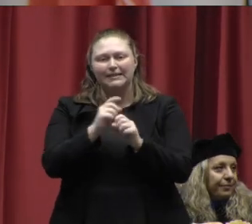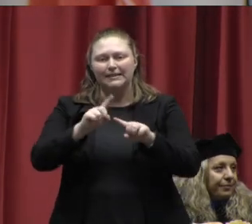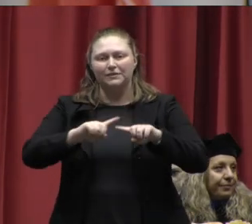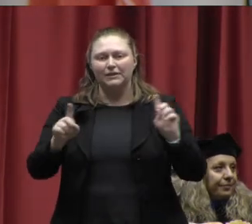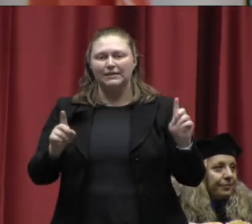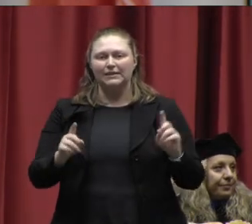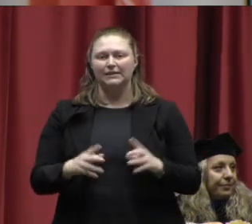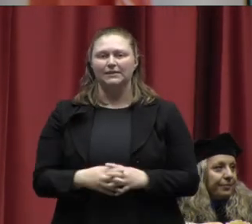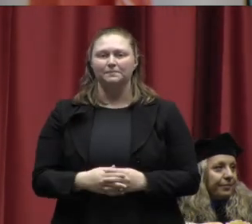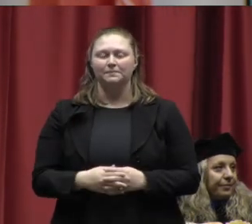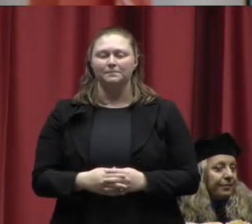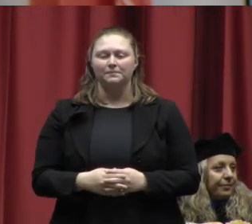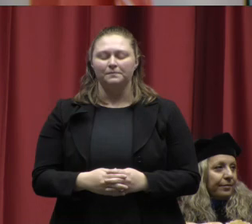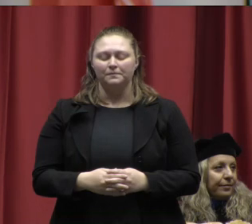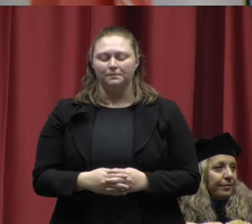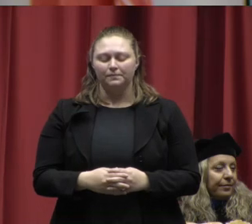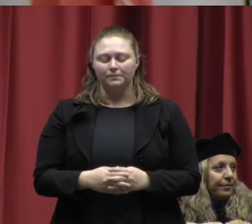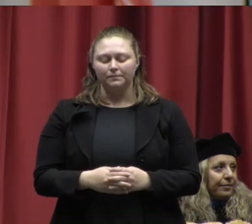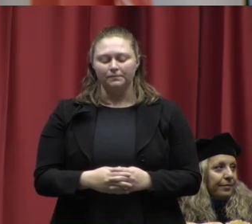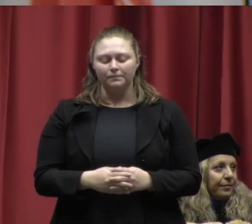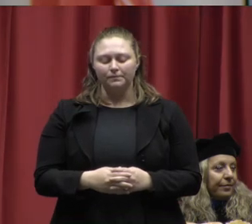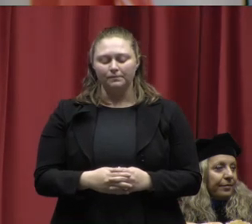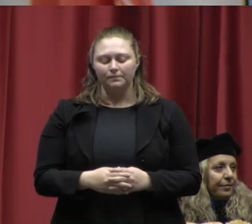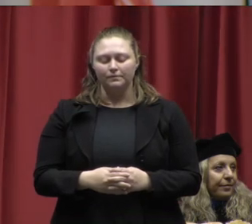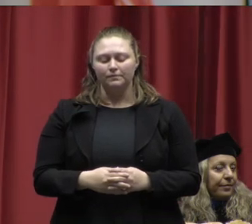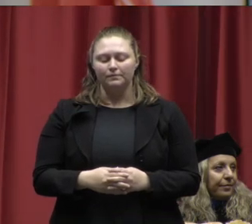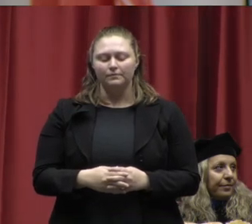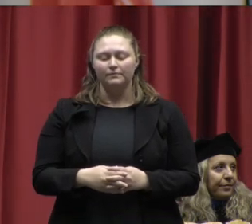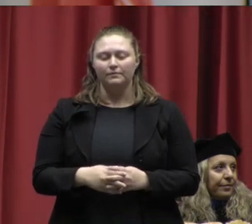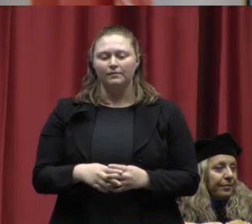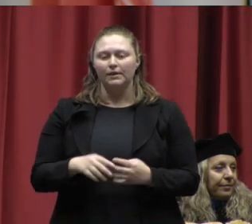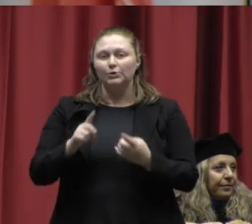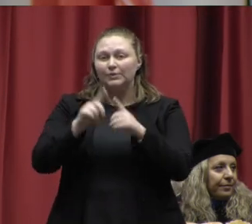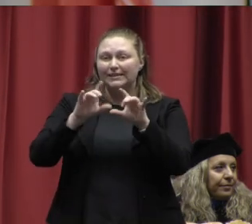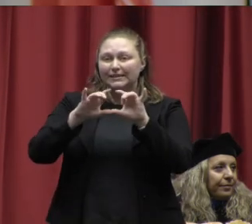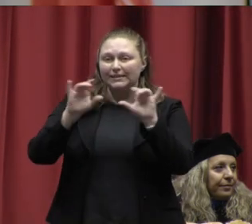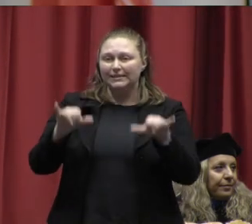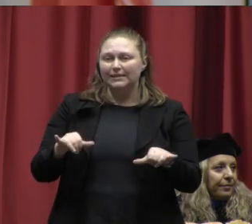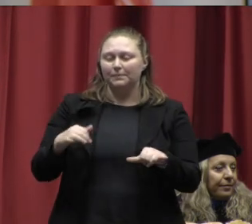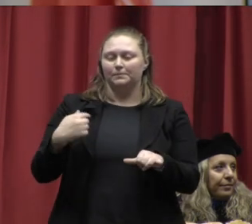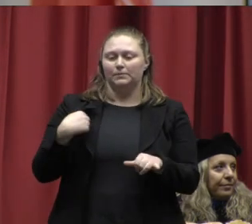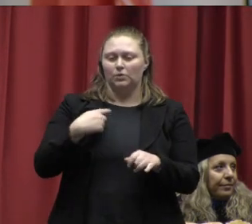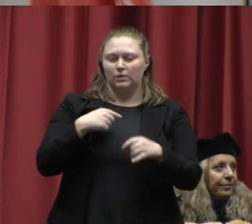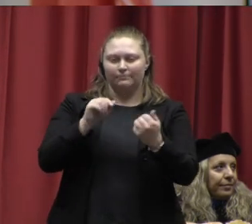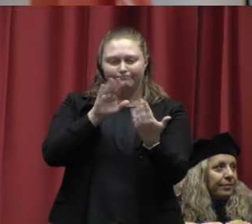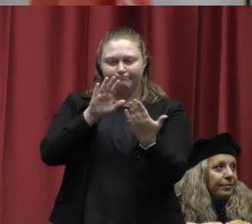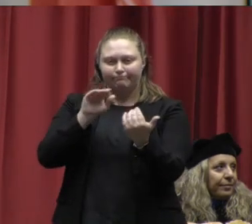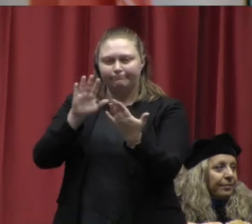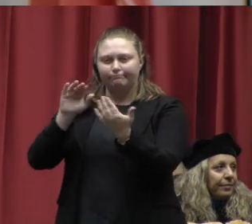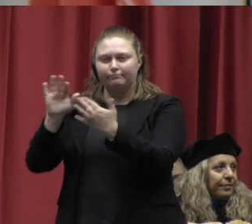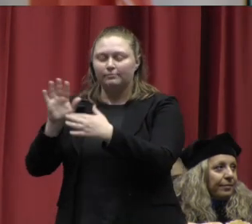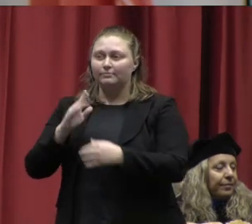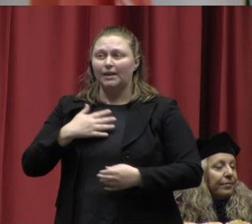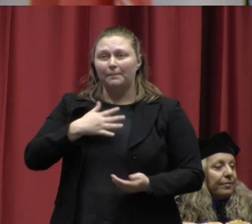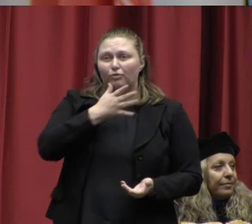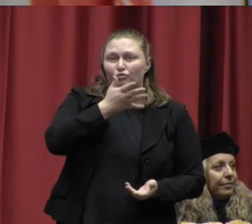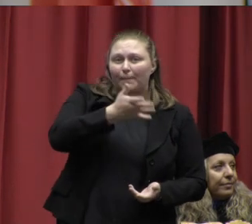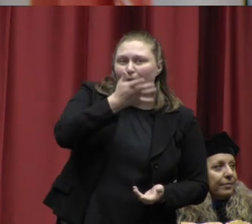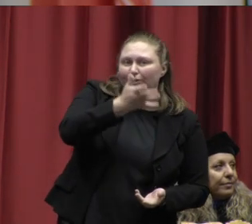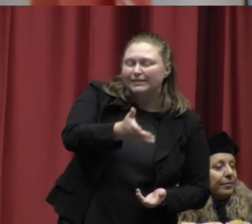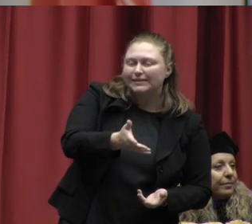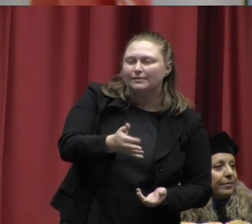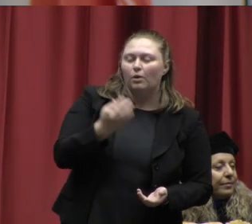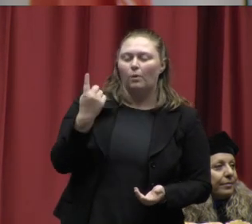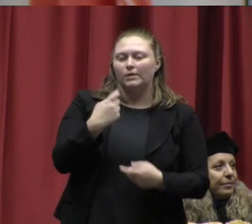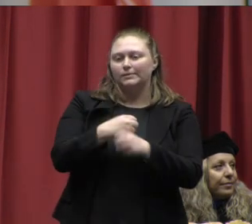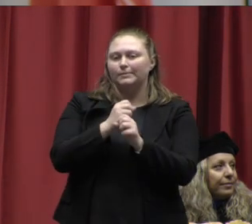pick a fight during our study breaks. To the siblings who challenge us in the best of ways, and the grandparents who always made sure our tummies